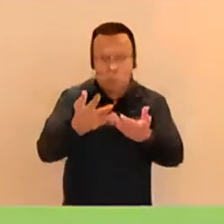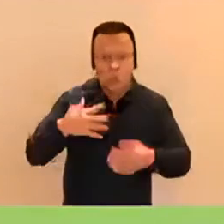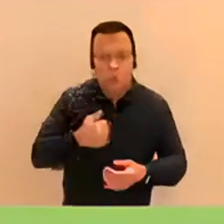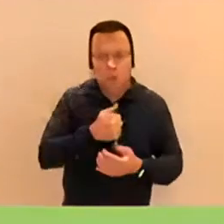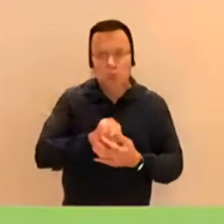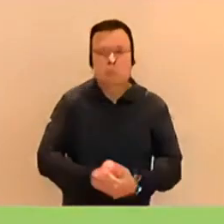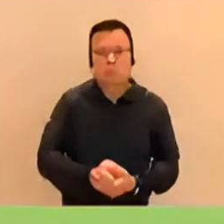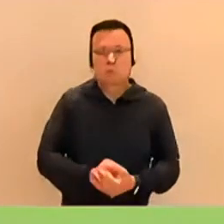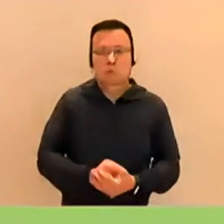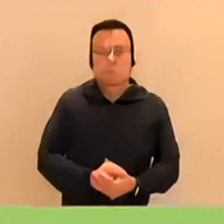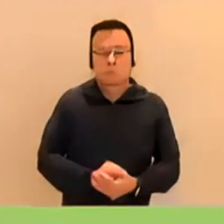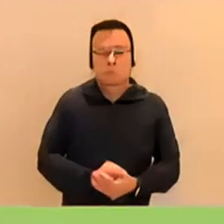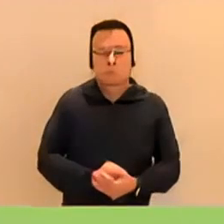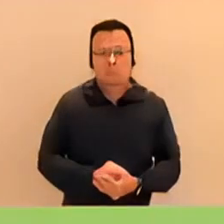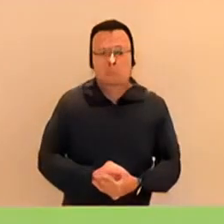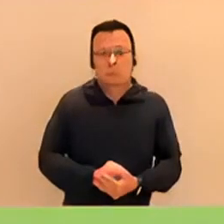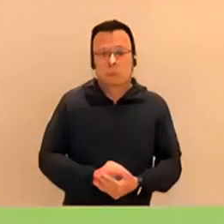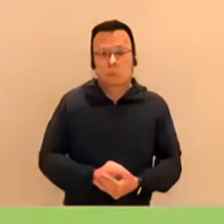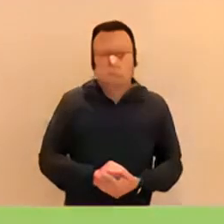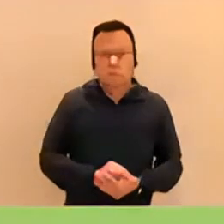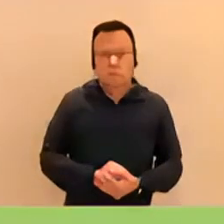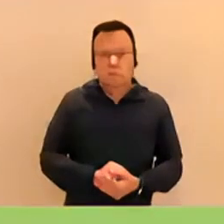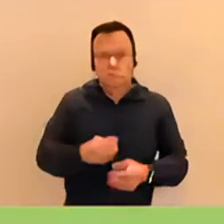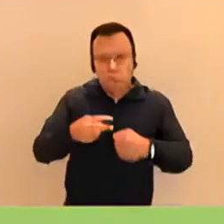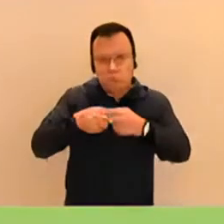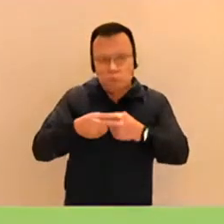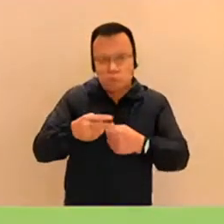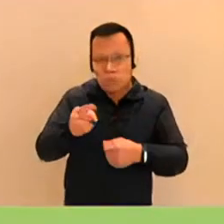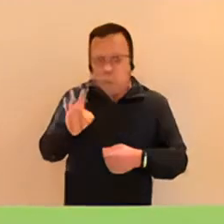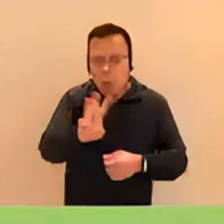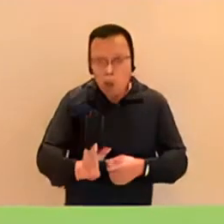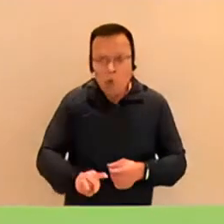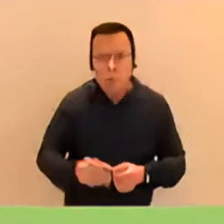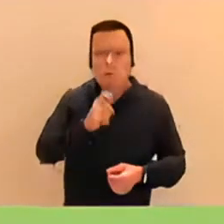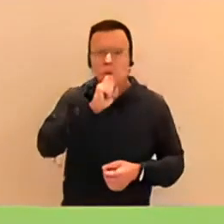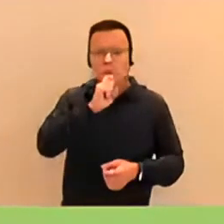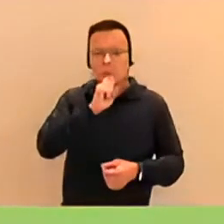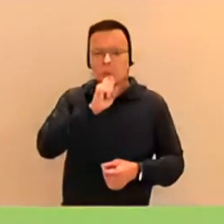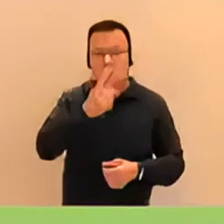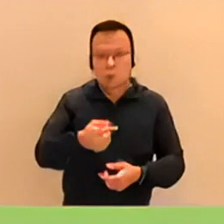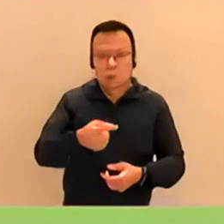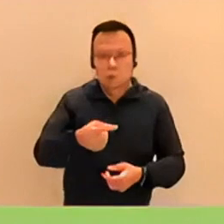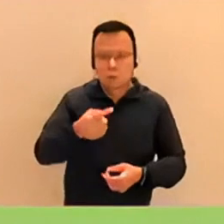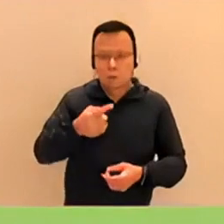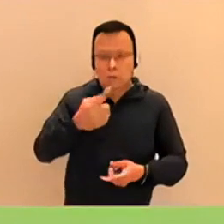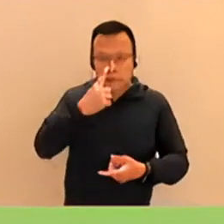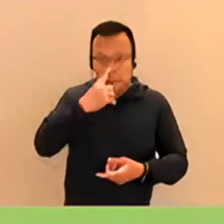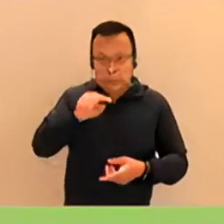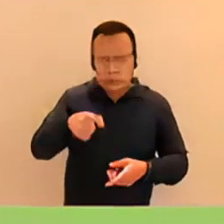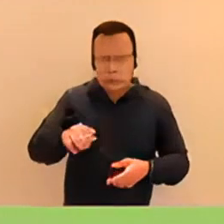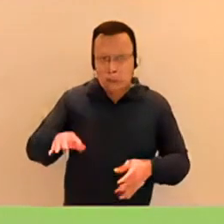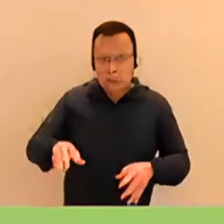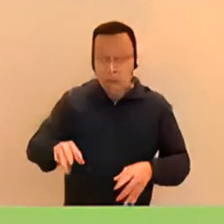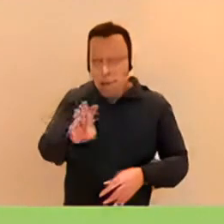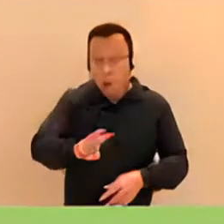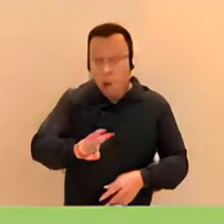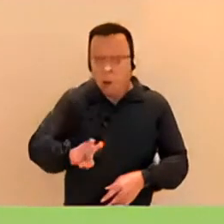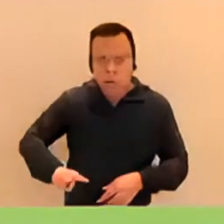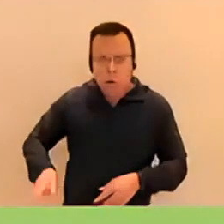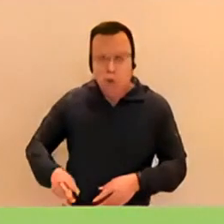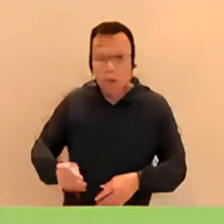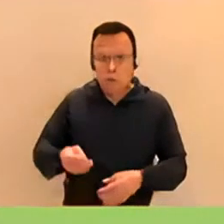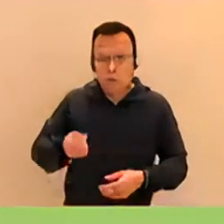River revitalization is a key recreation node for the Sunqing teleport. It creates a